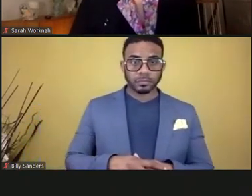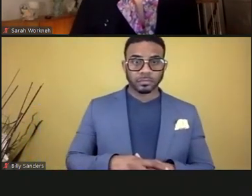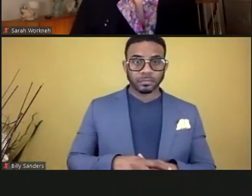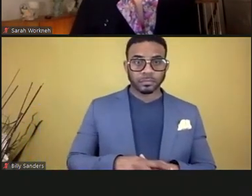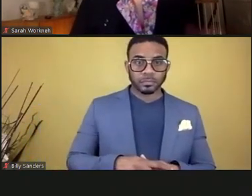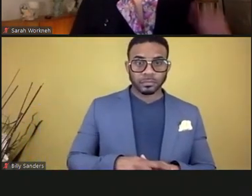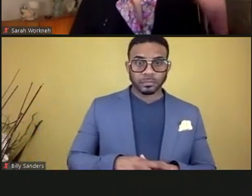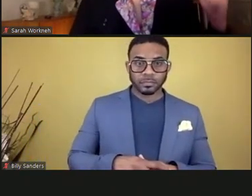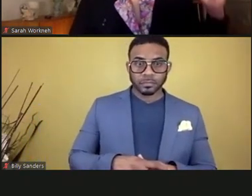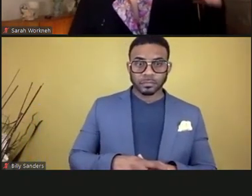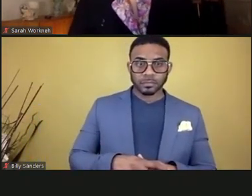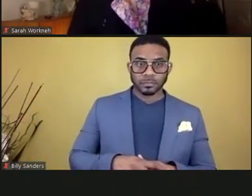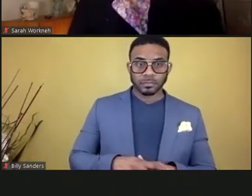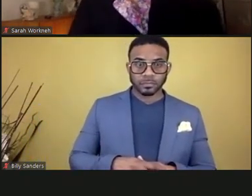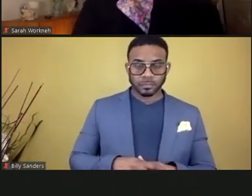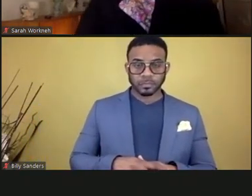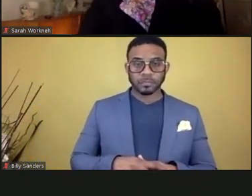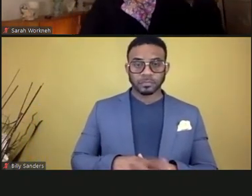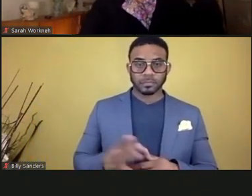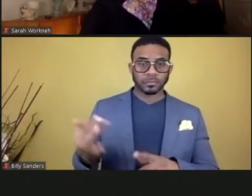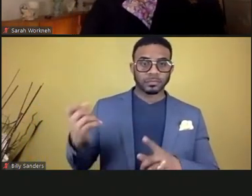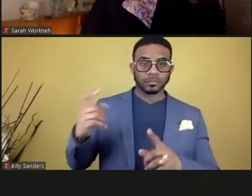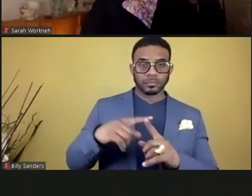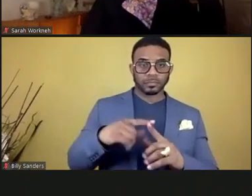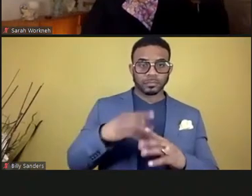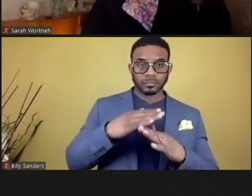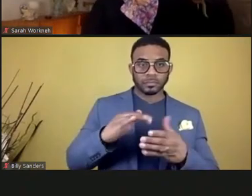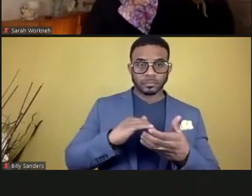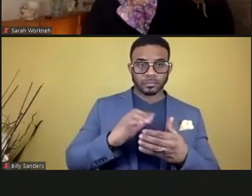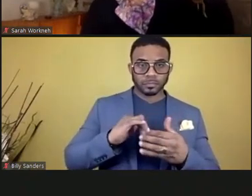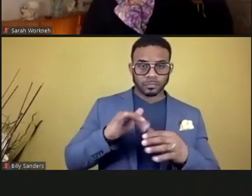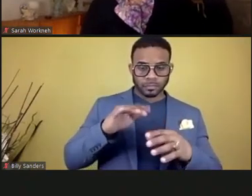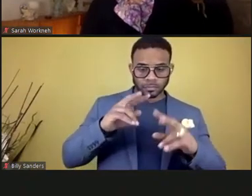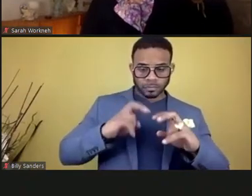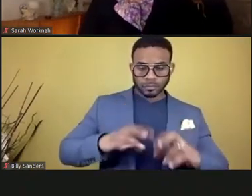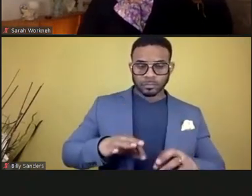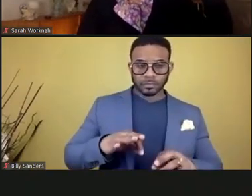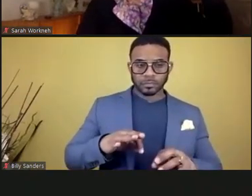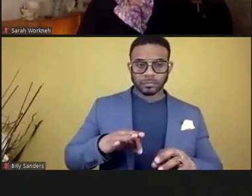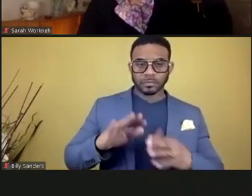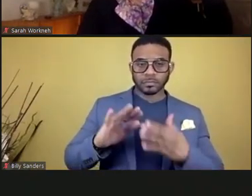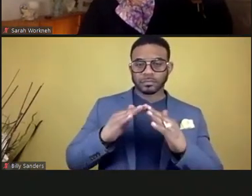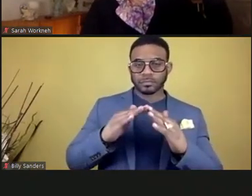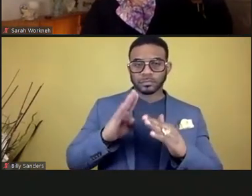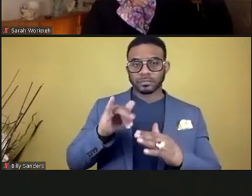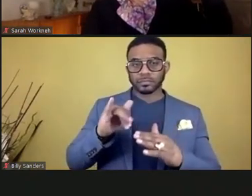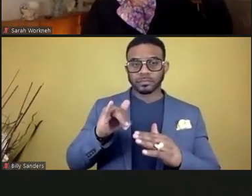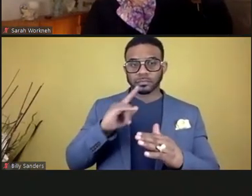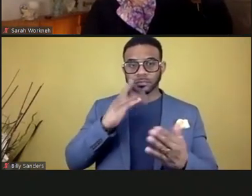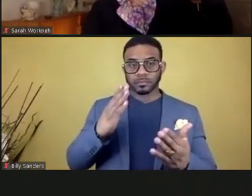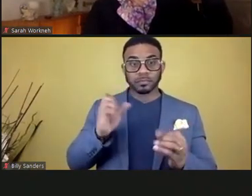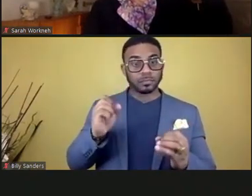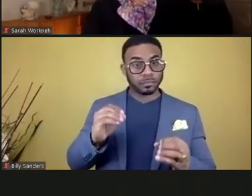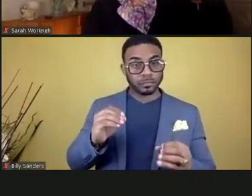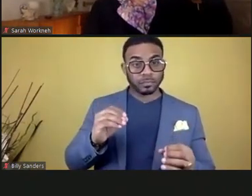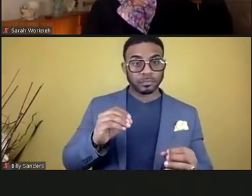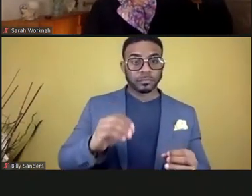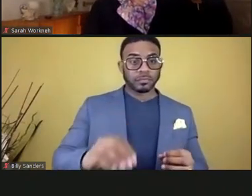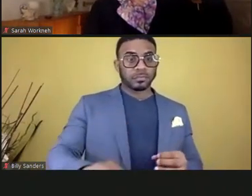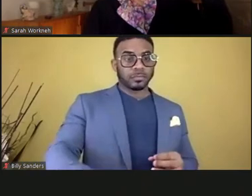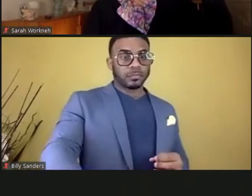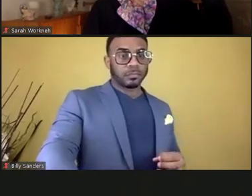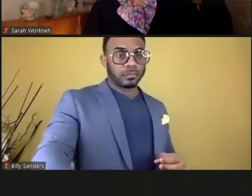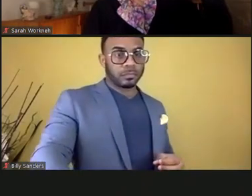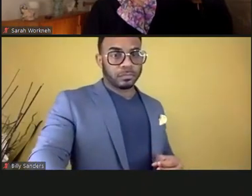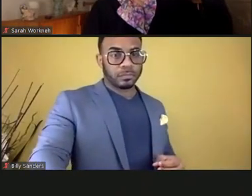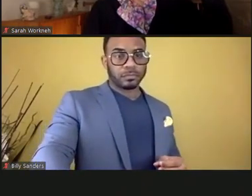I would go back to Cognate Collective and the way they kind of picked apart the community by being here. So, you know, they have garage